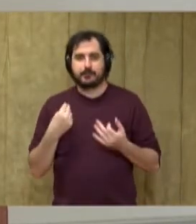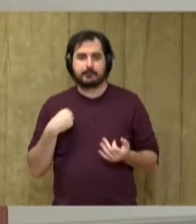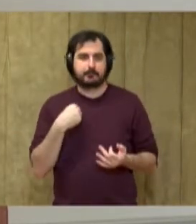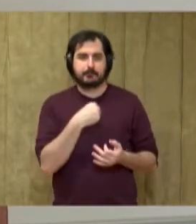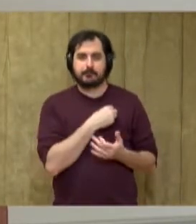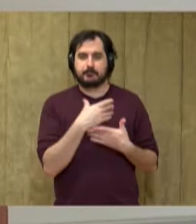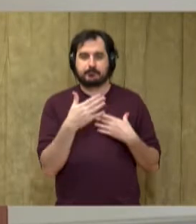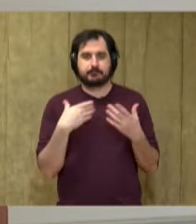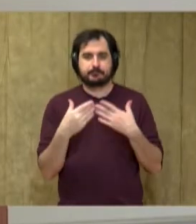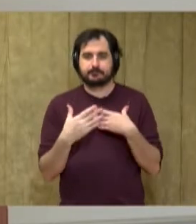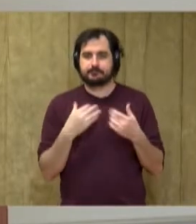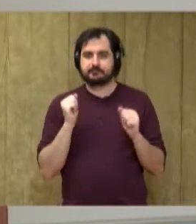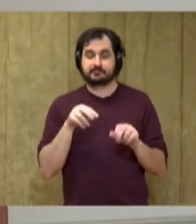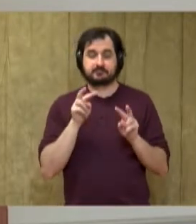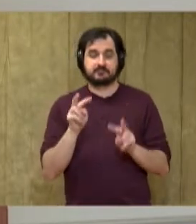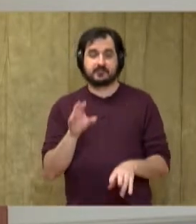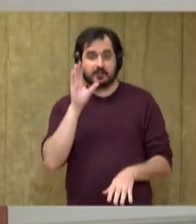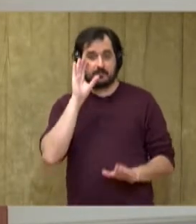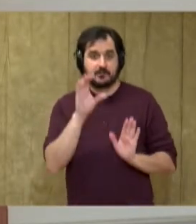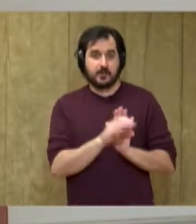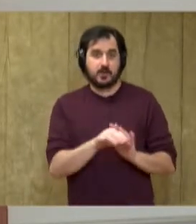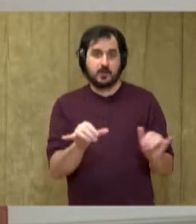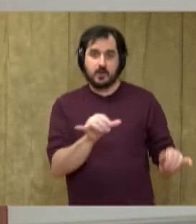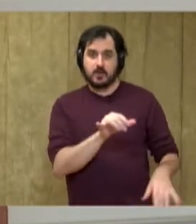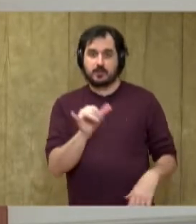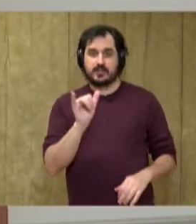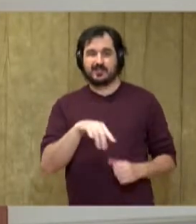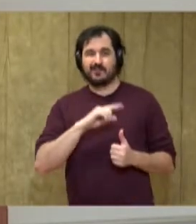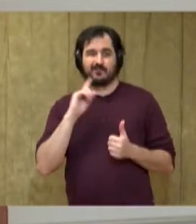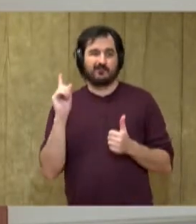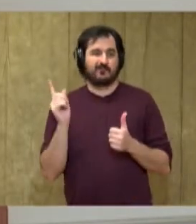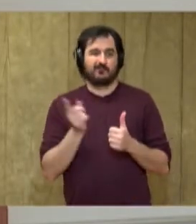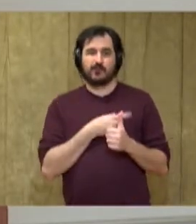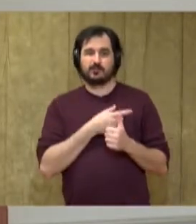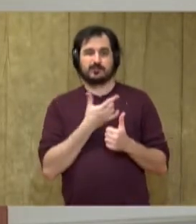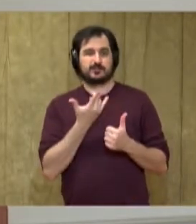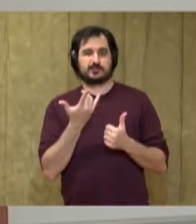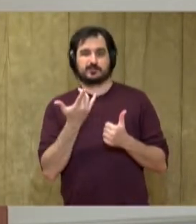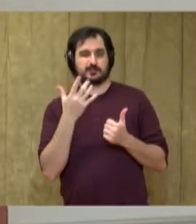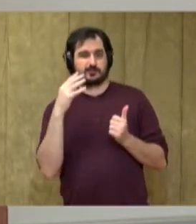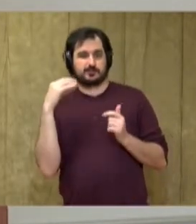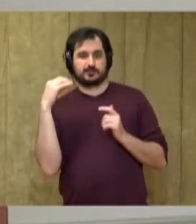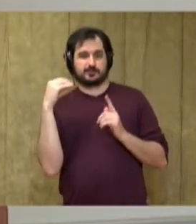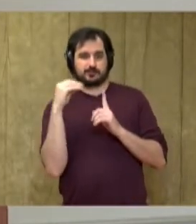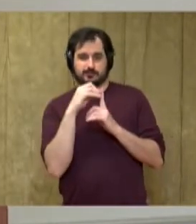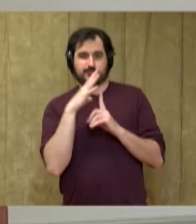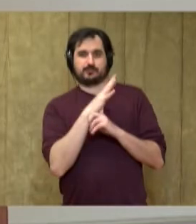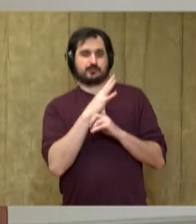at photographs, okay? Those are first-hand accounts of things that happened.